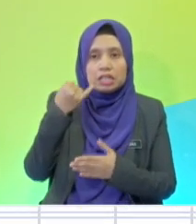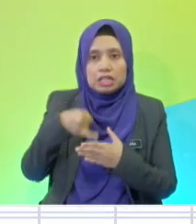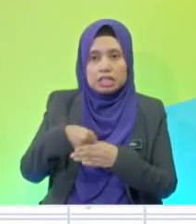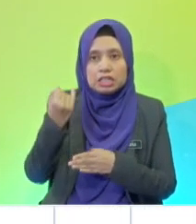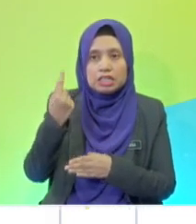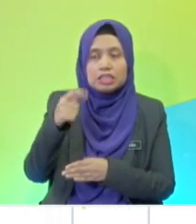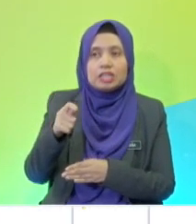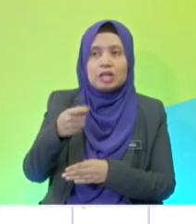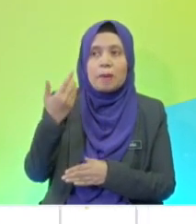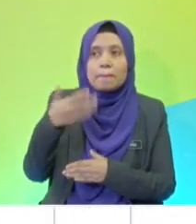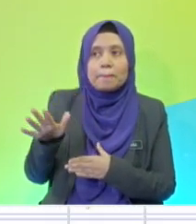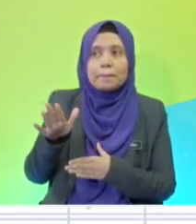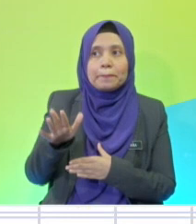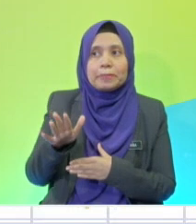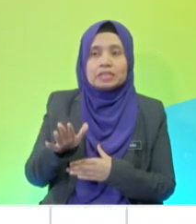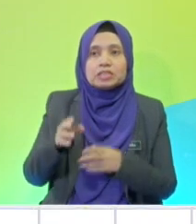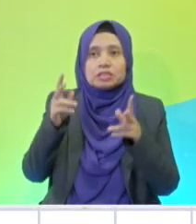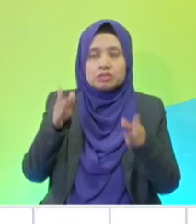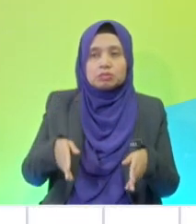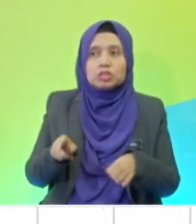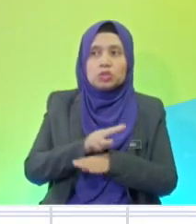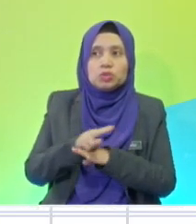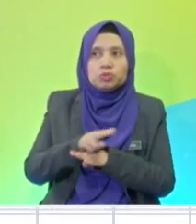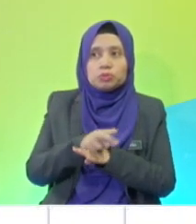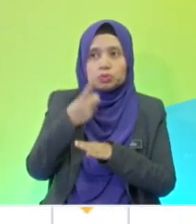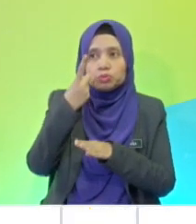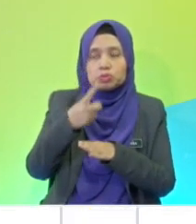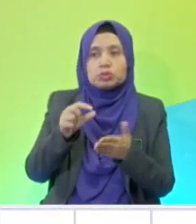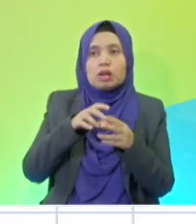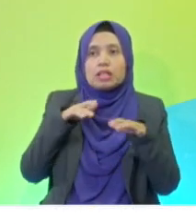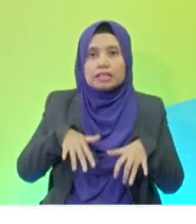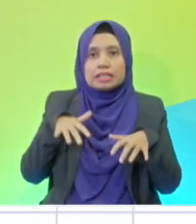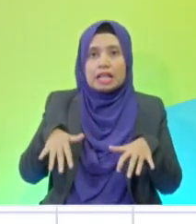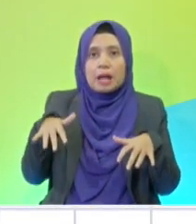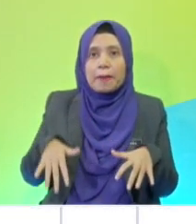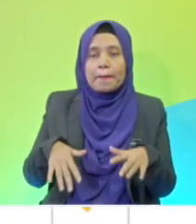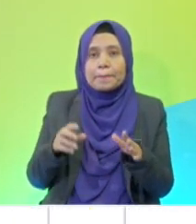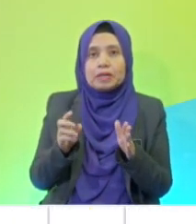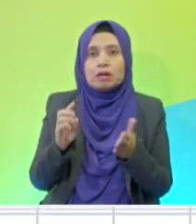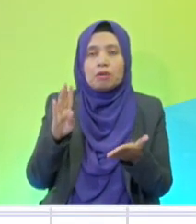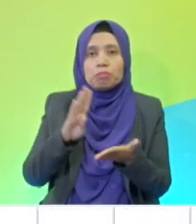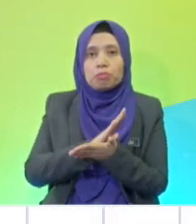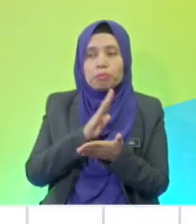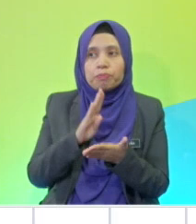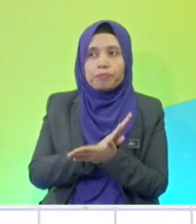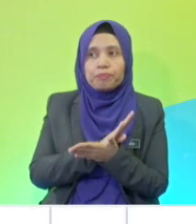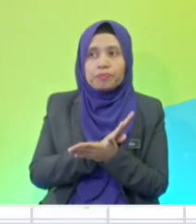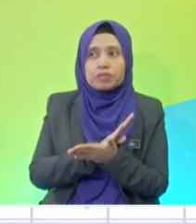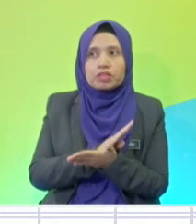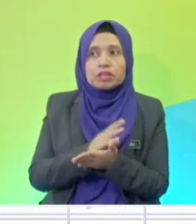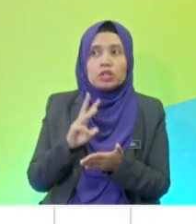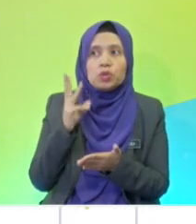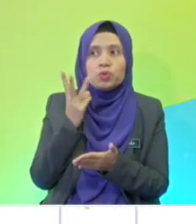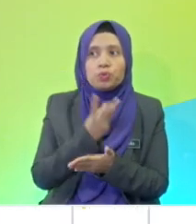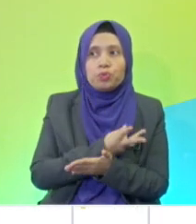used a typewriter to type document. We had to retype the document every time they made mistake. As a result, people invented desktop